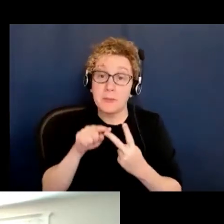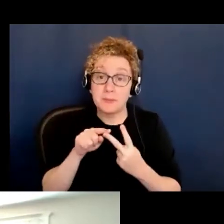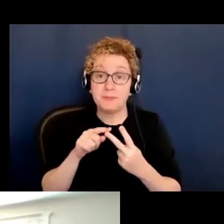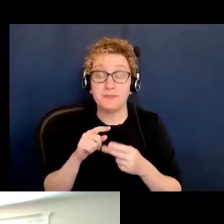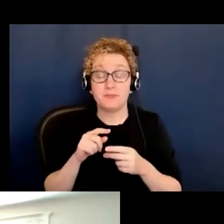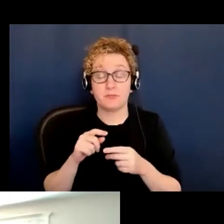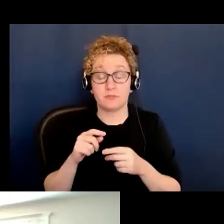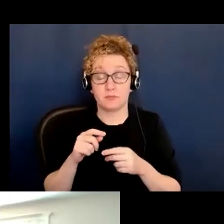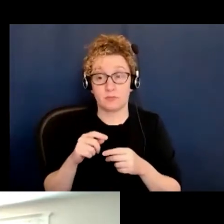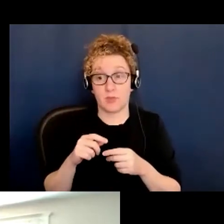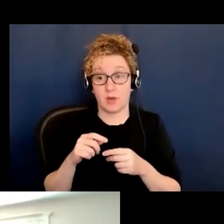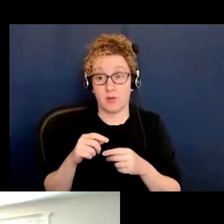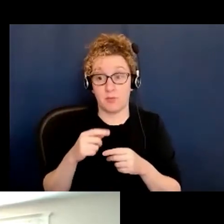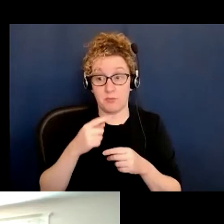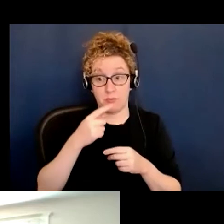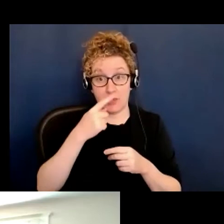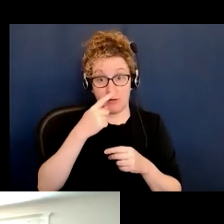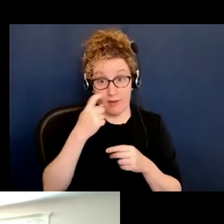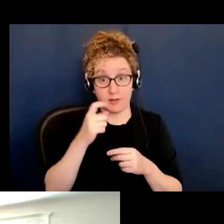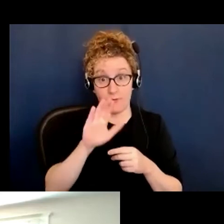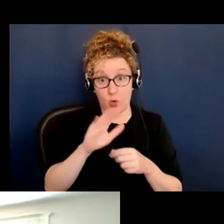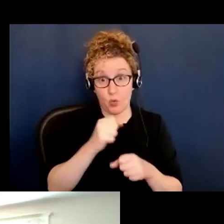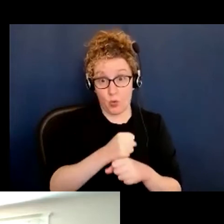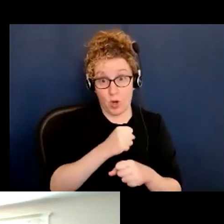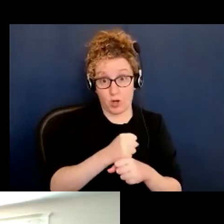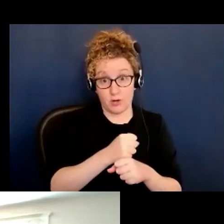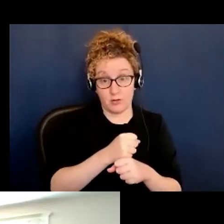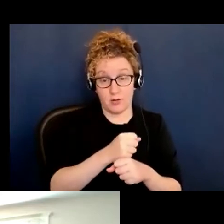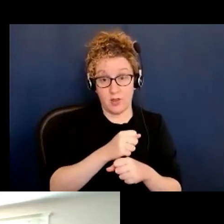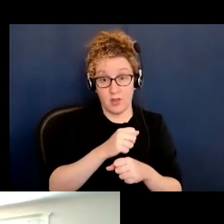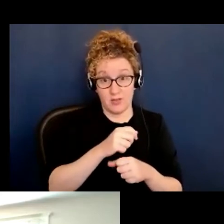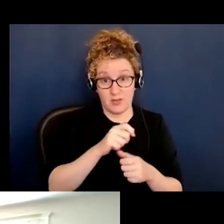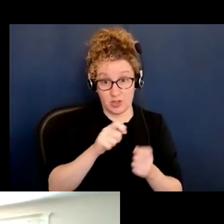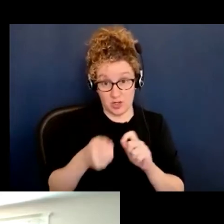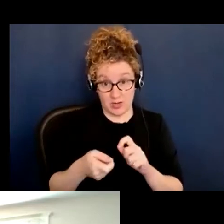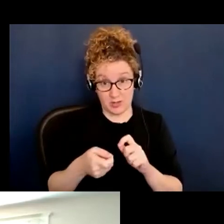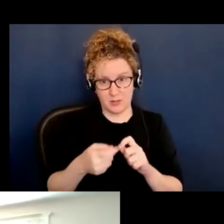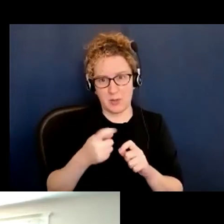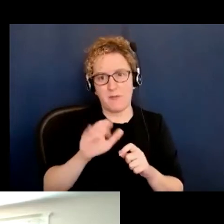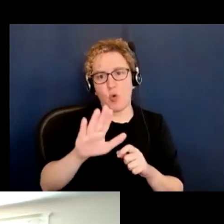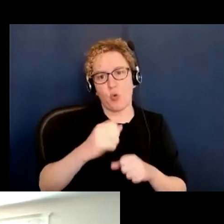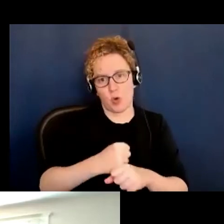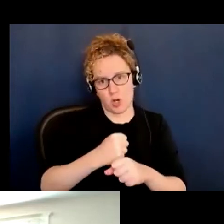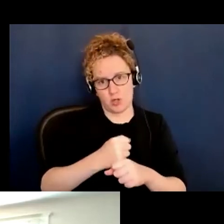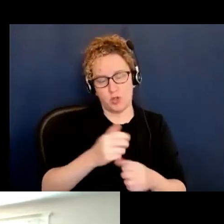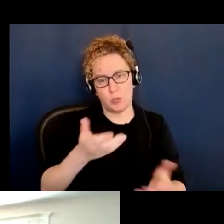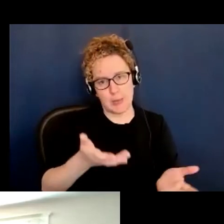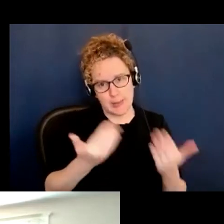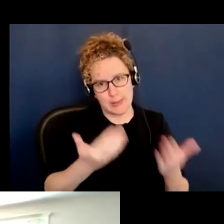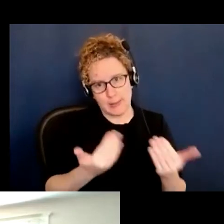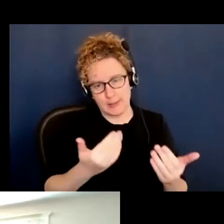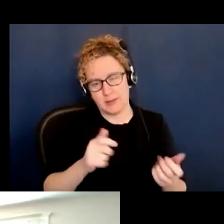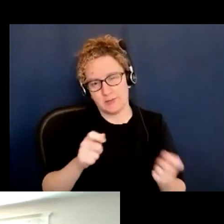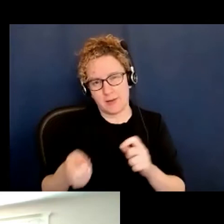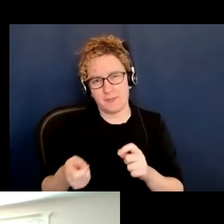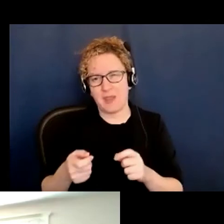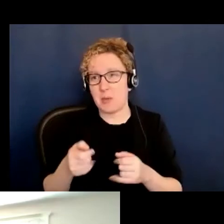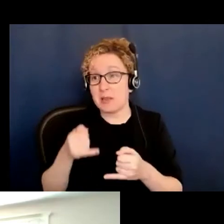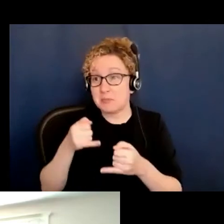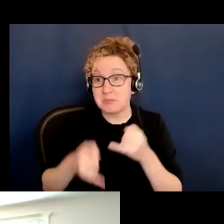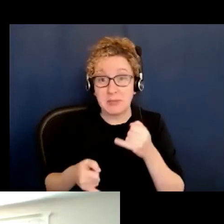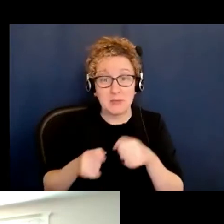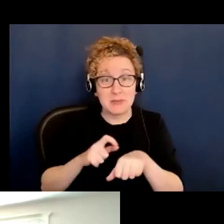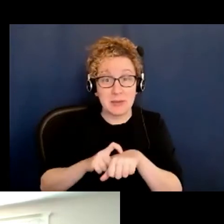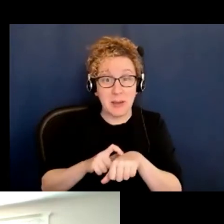ways are a result of what the clearinghouse has done. So I think kudos to all of you. And we've got a bit of time left,